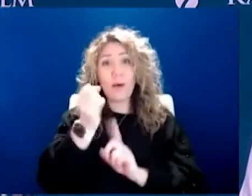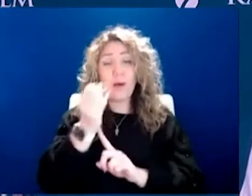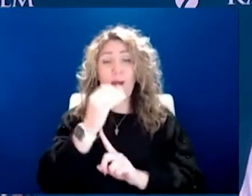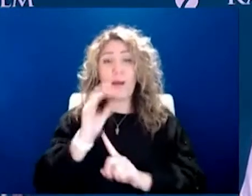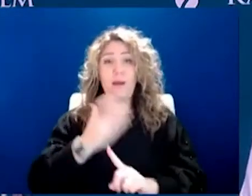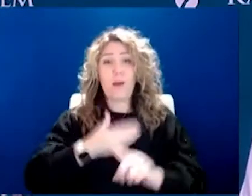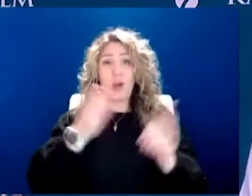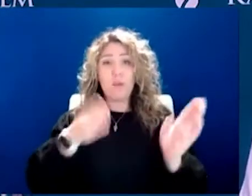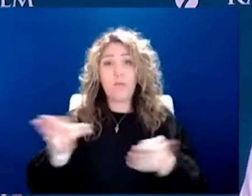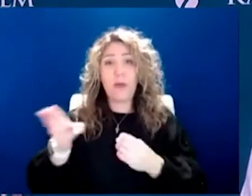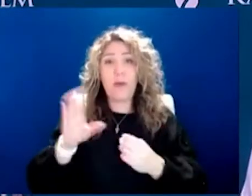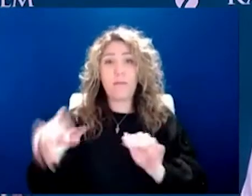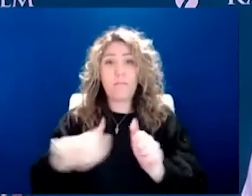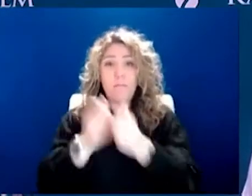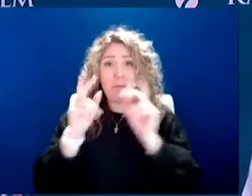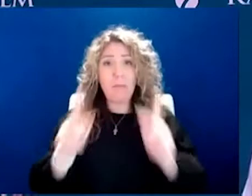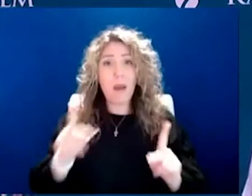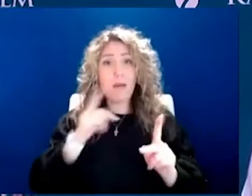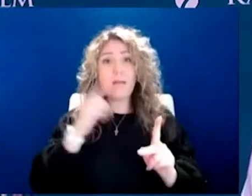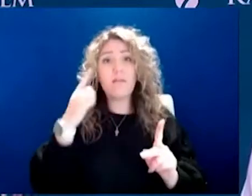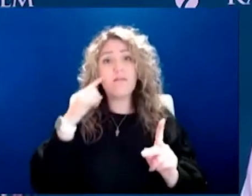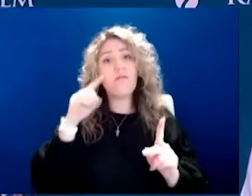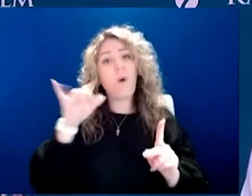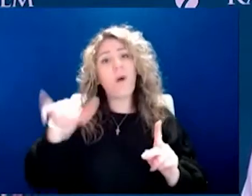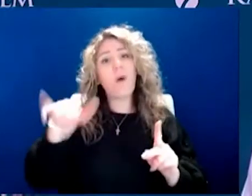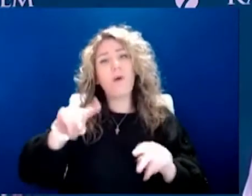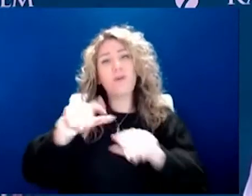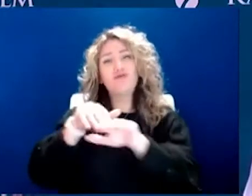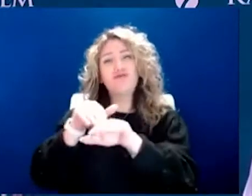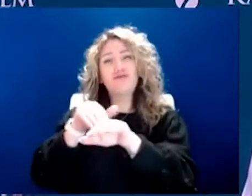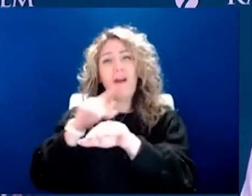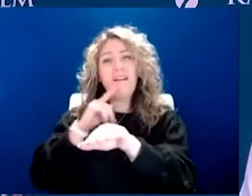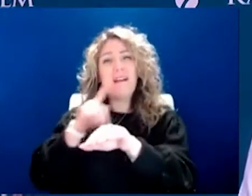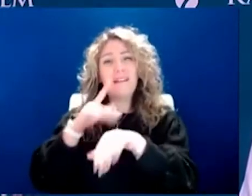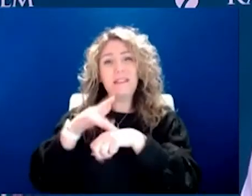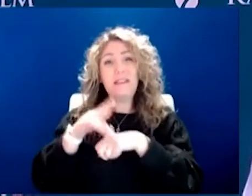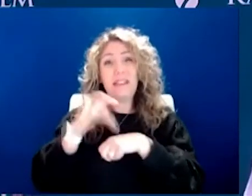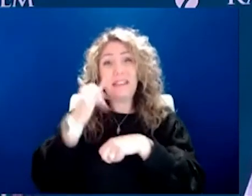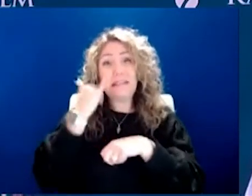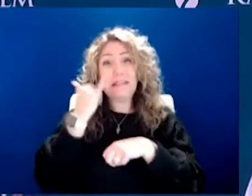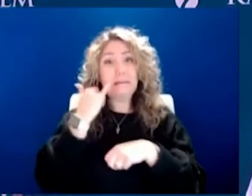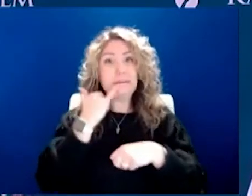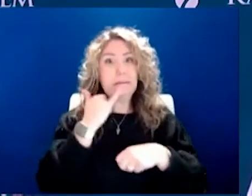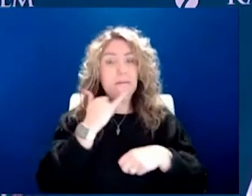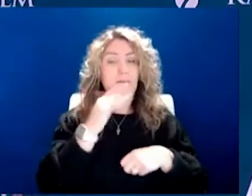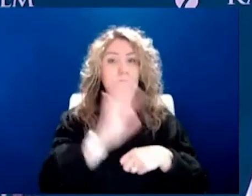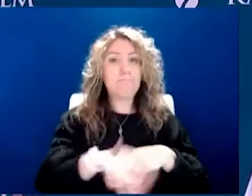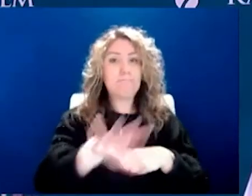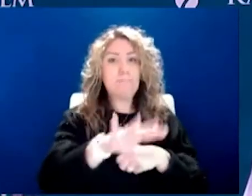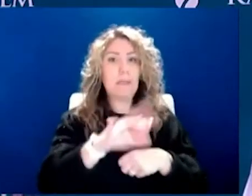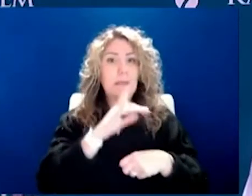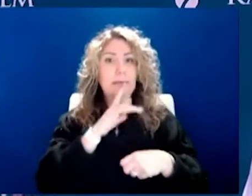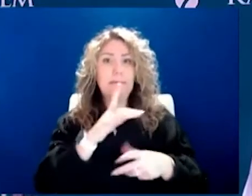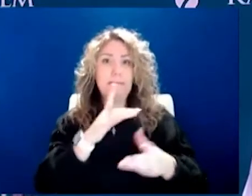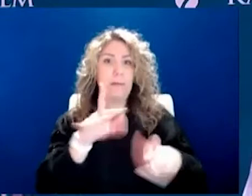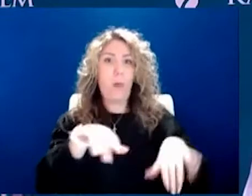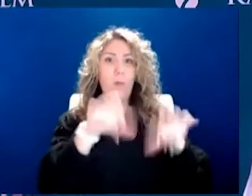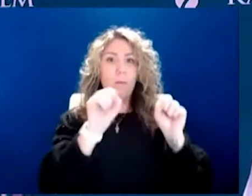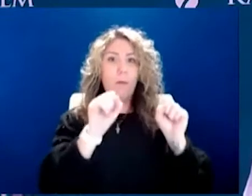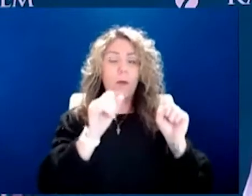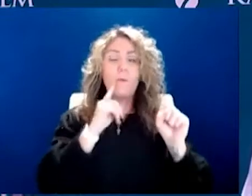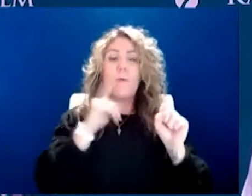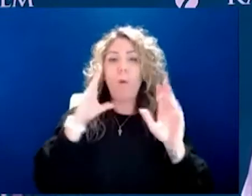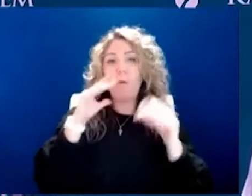plan, to have those refrigeration trucks available if we run out of space. We haven't had to use them yet, and we hope we don't, but we have to have